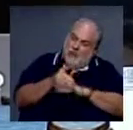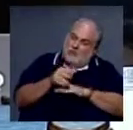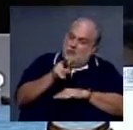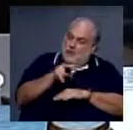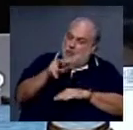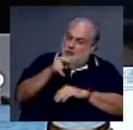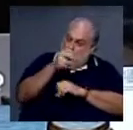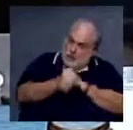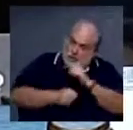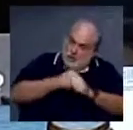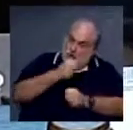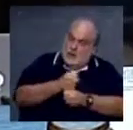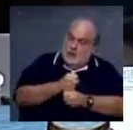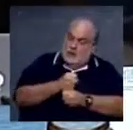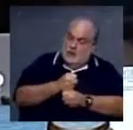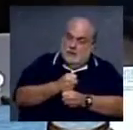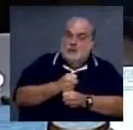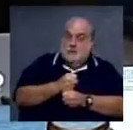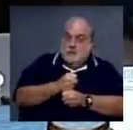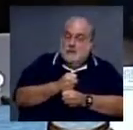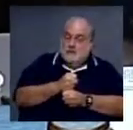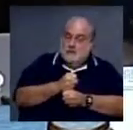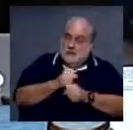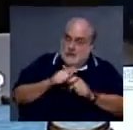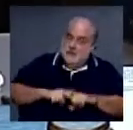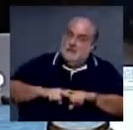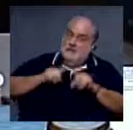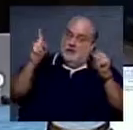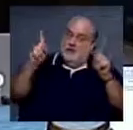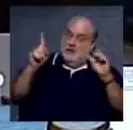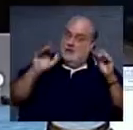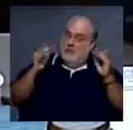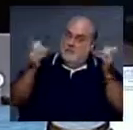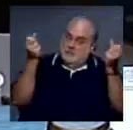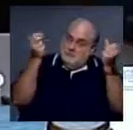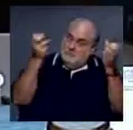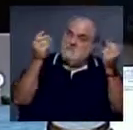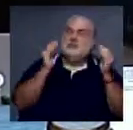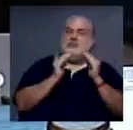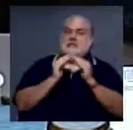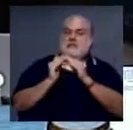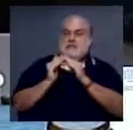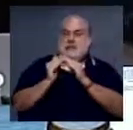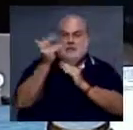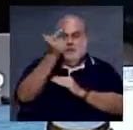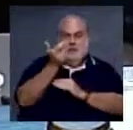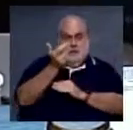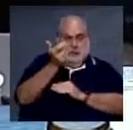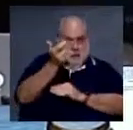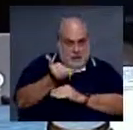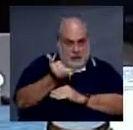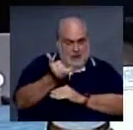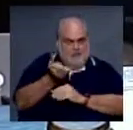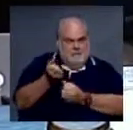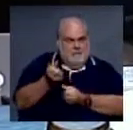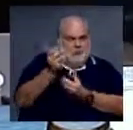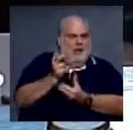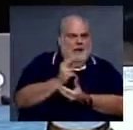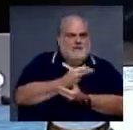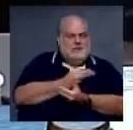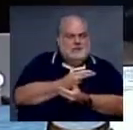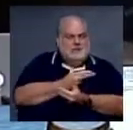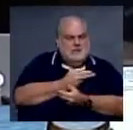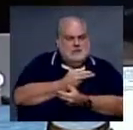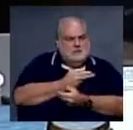years is a unique situation for cities. And that's why I know many of us are frustrated about the issue